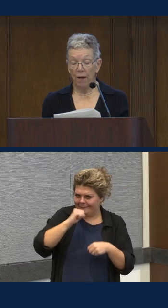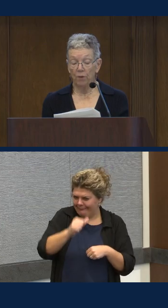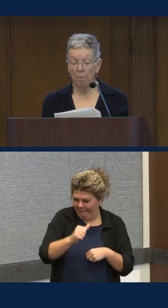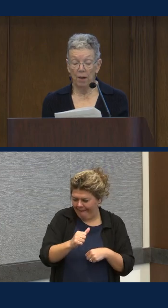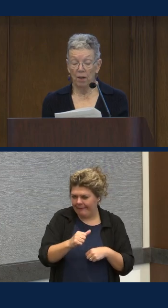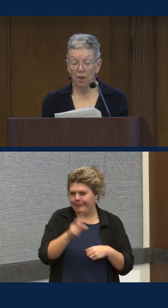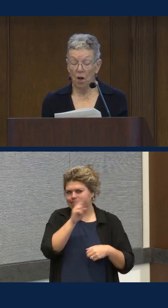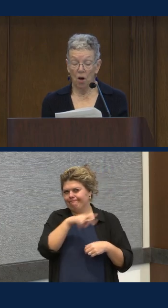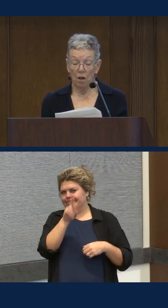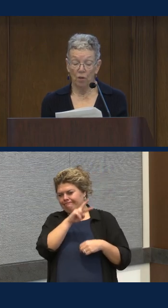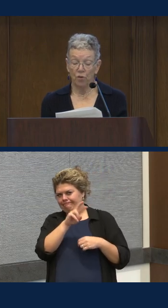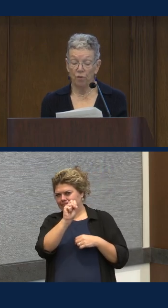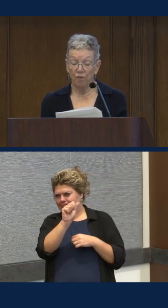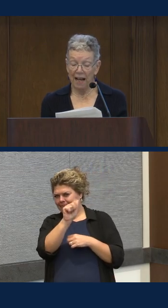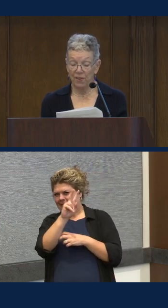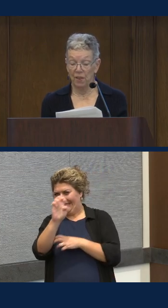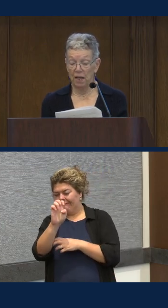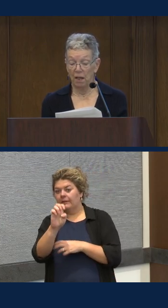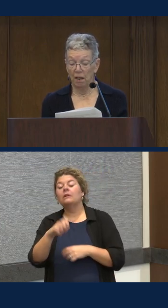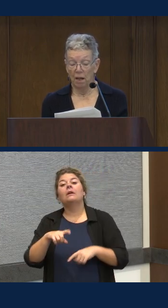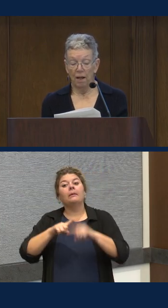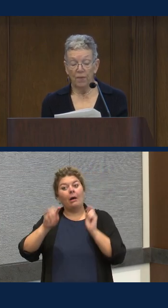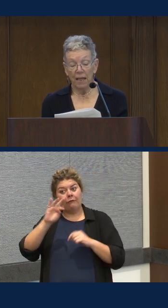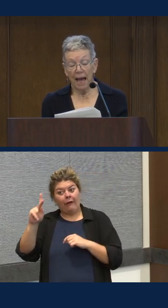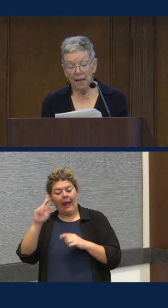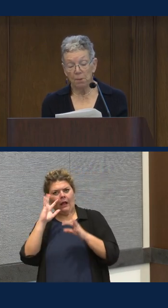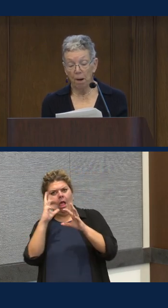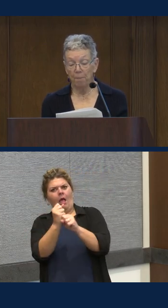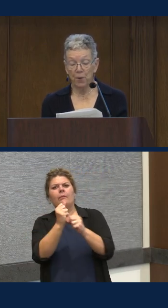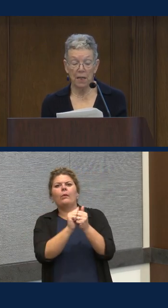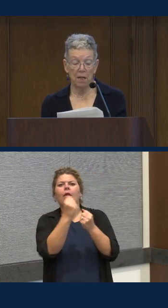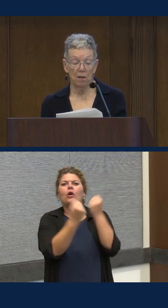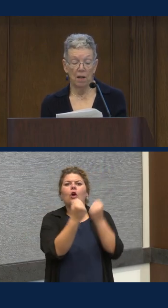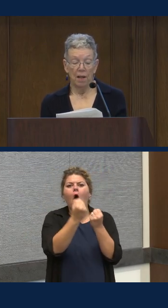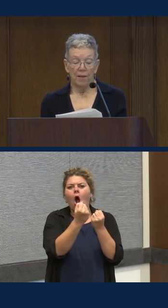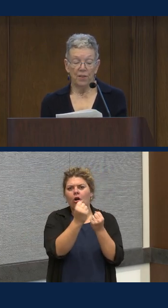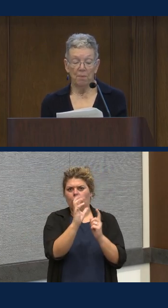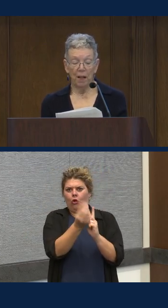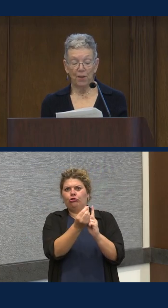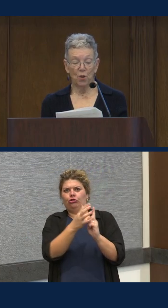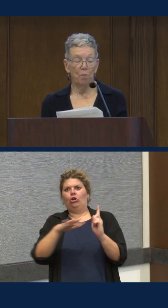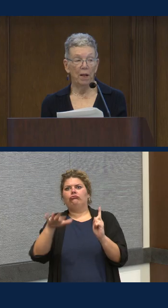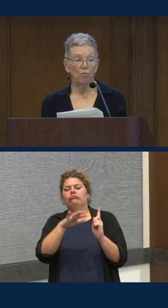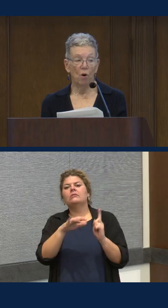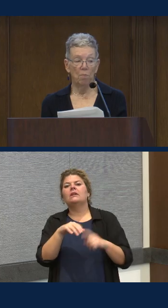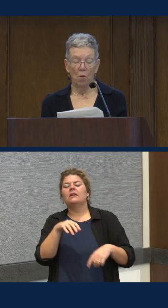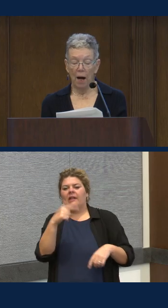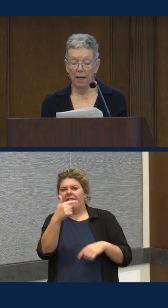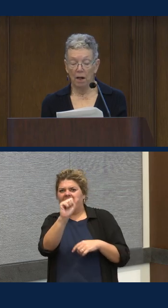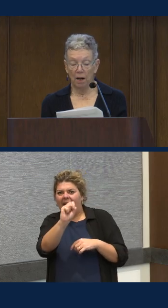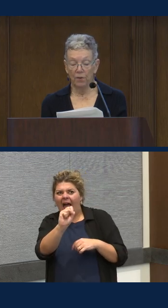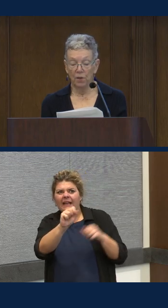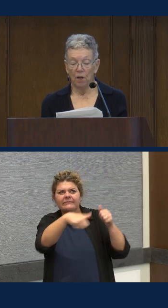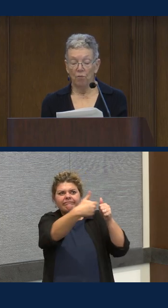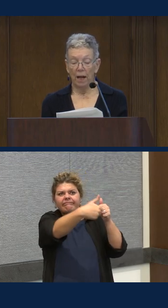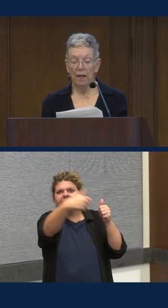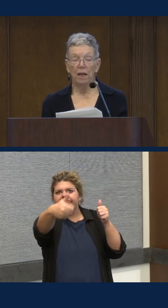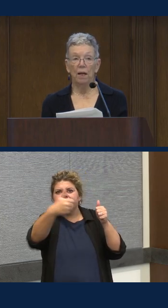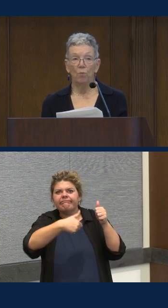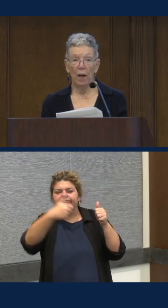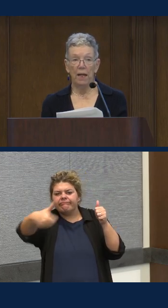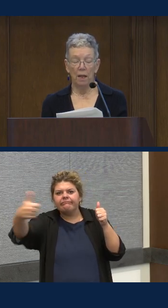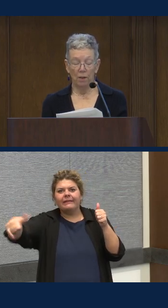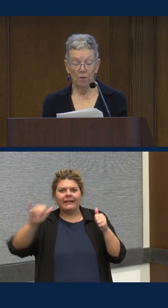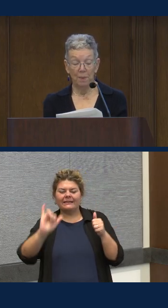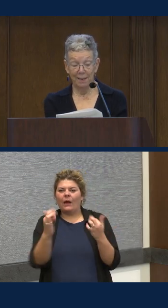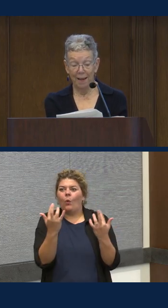Frank found American car culture fascinating. The gas pumps here seem like so many robo-icons ready